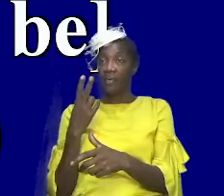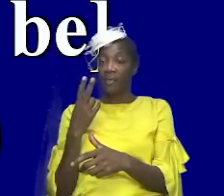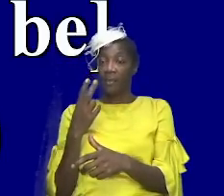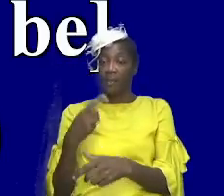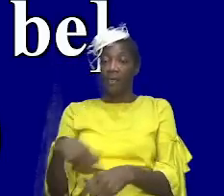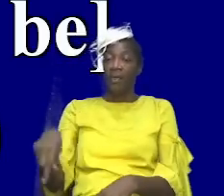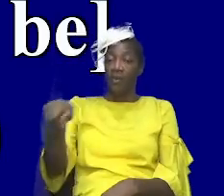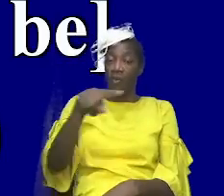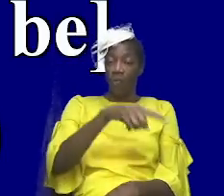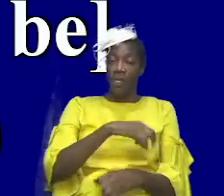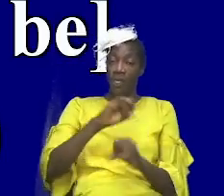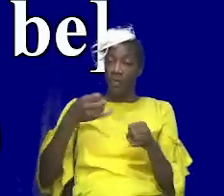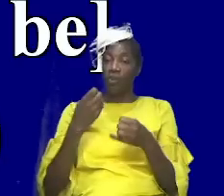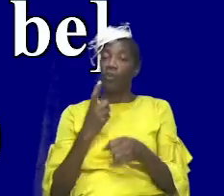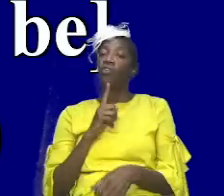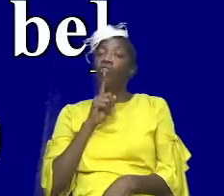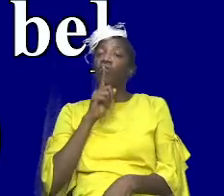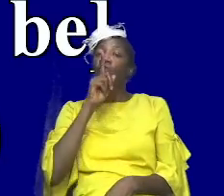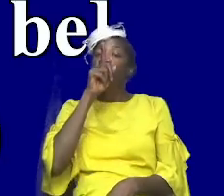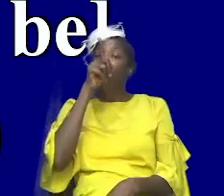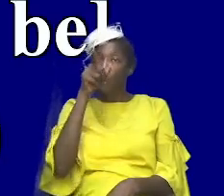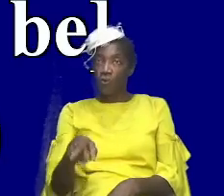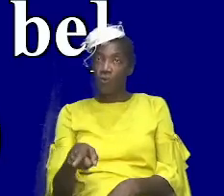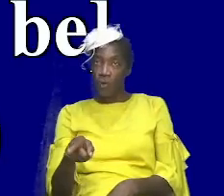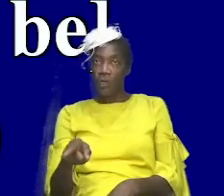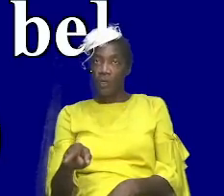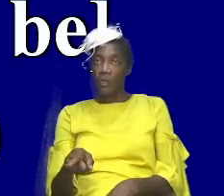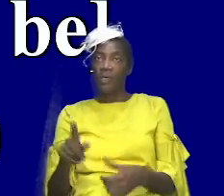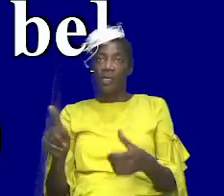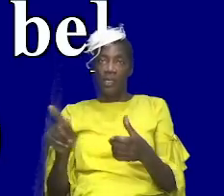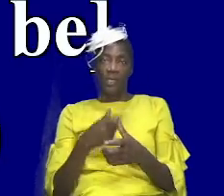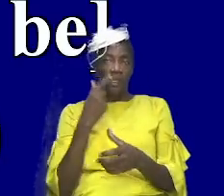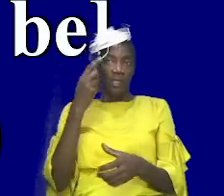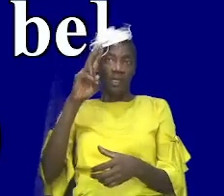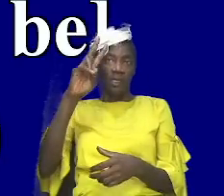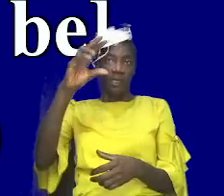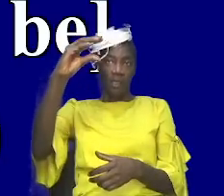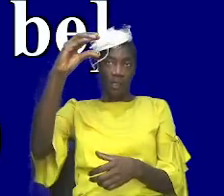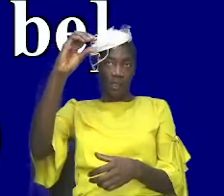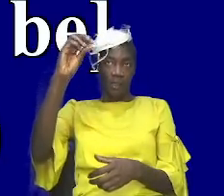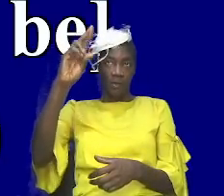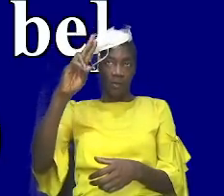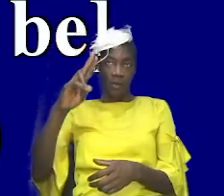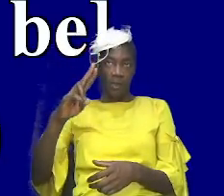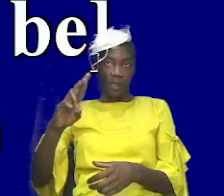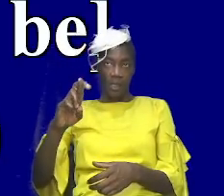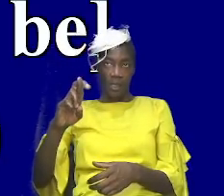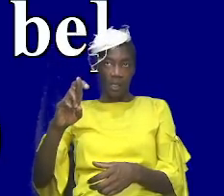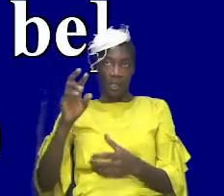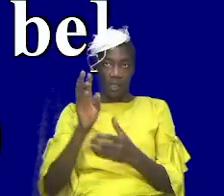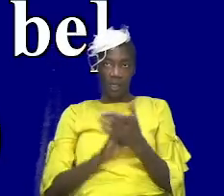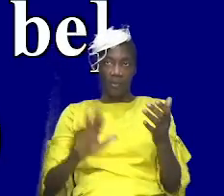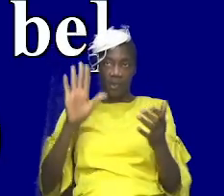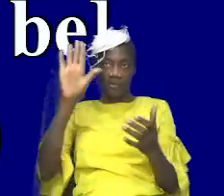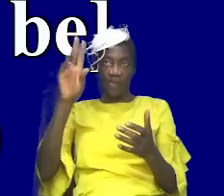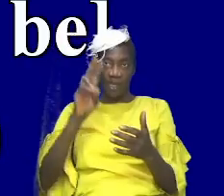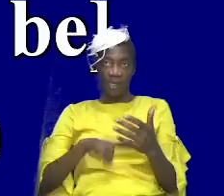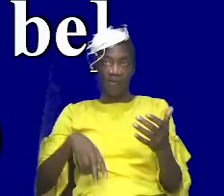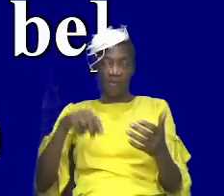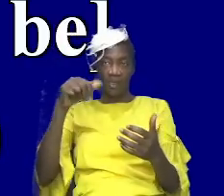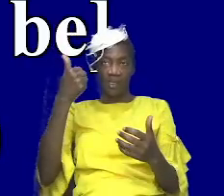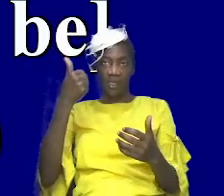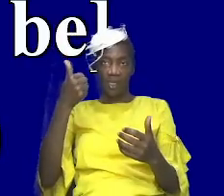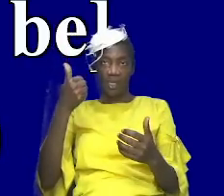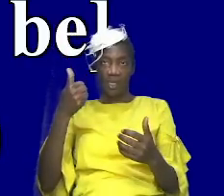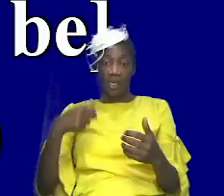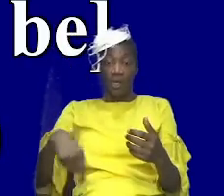judged thoroughly. And so Paul in 2 Corinthians chapter 5 and verse 10 states, "For